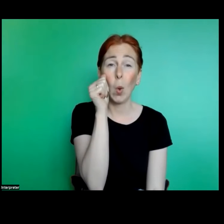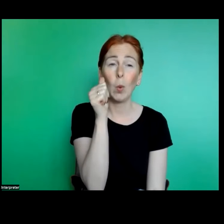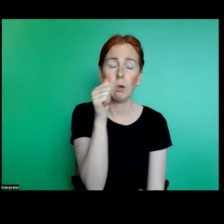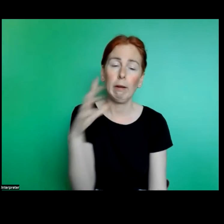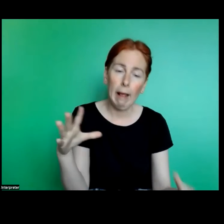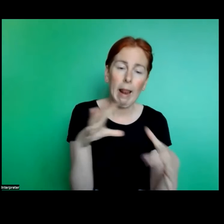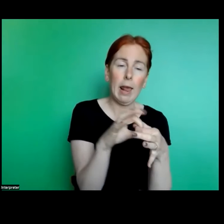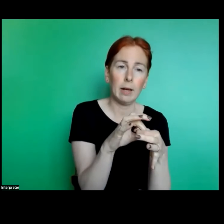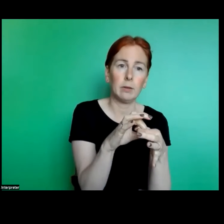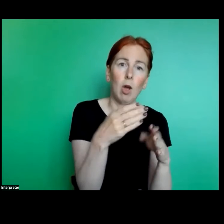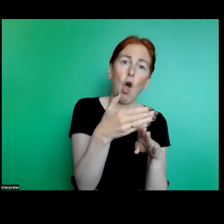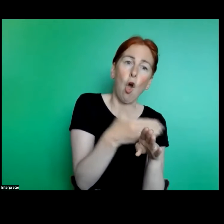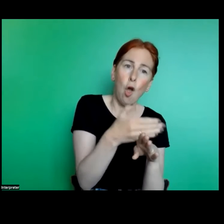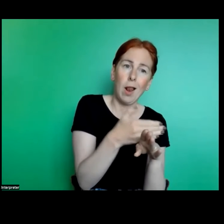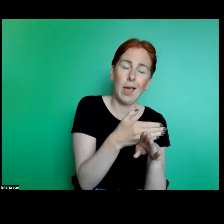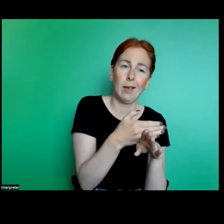type 2 isn't, and so on.